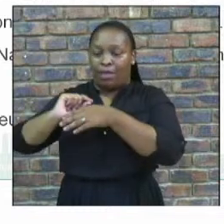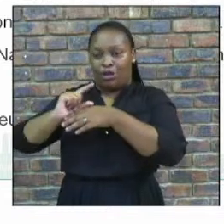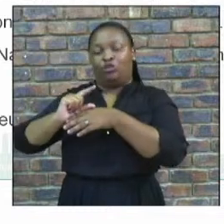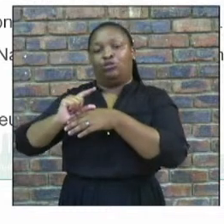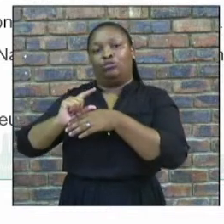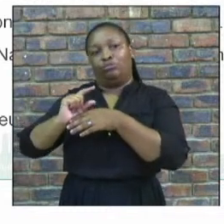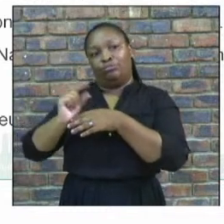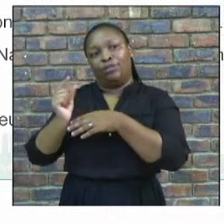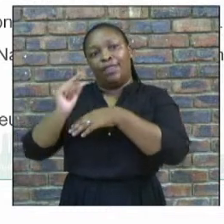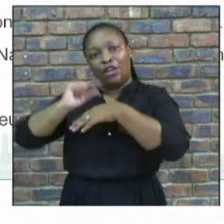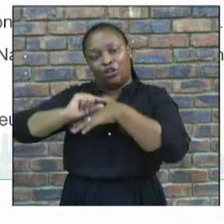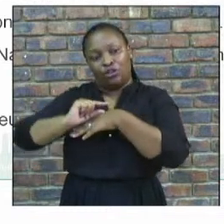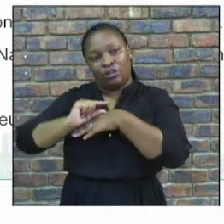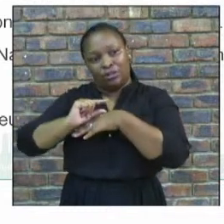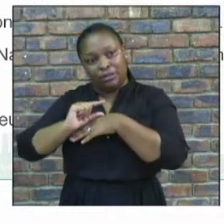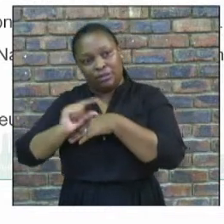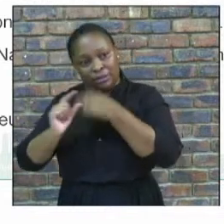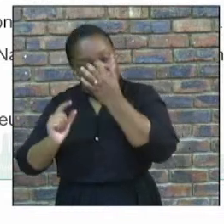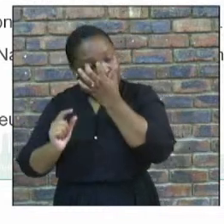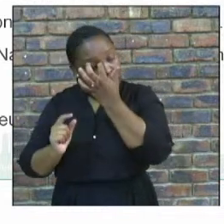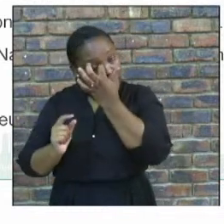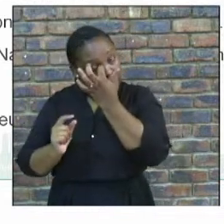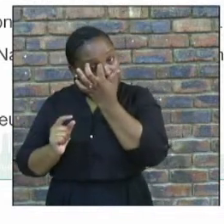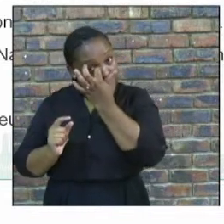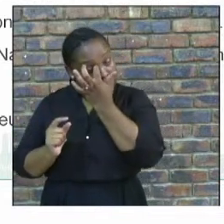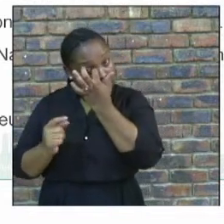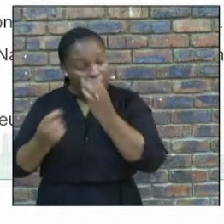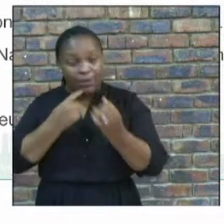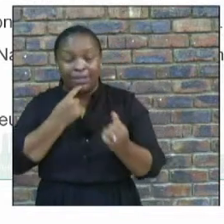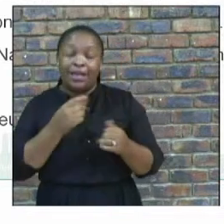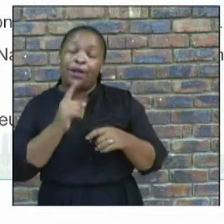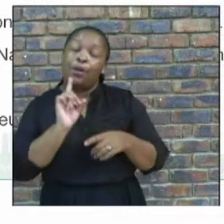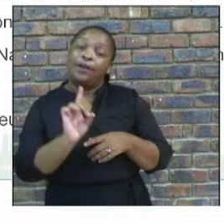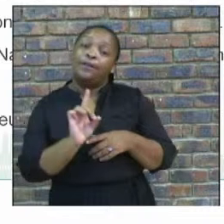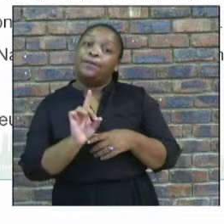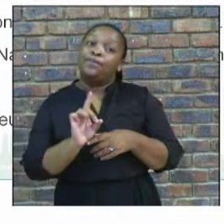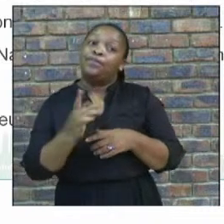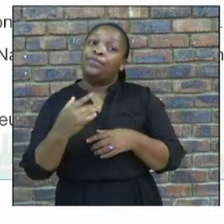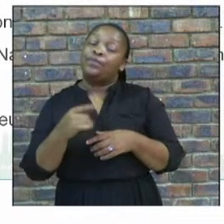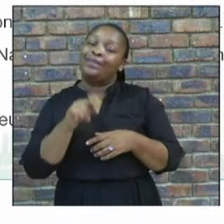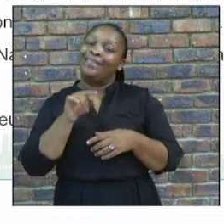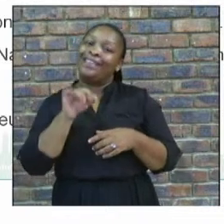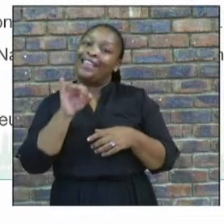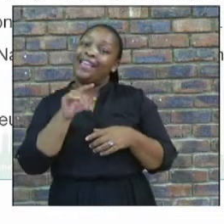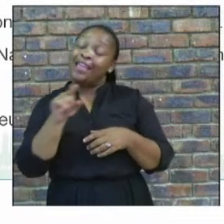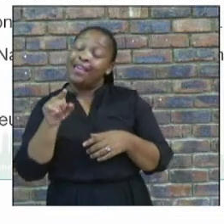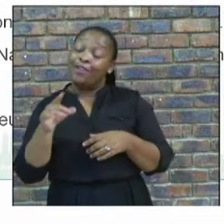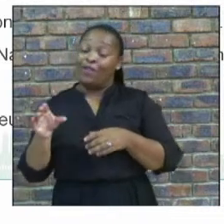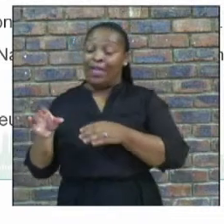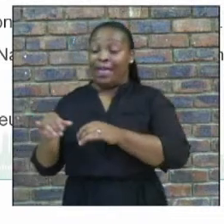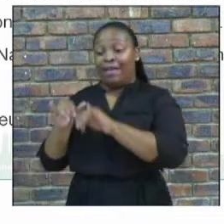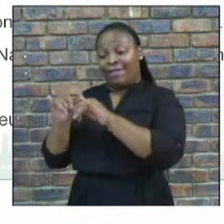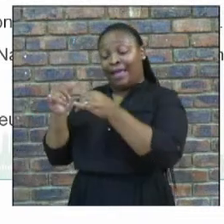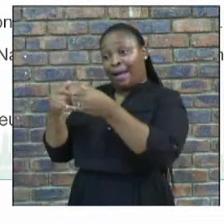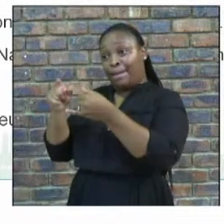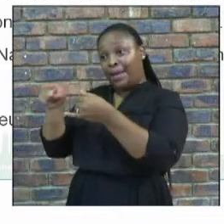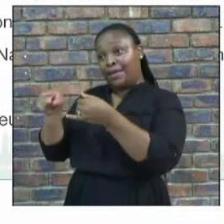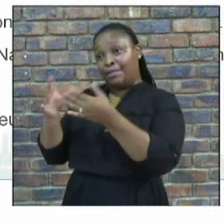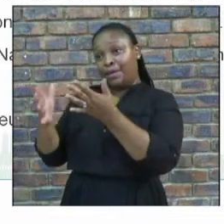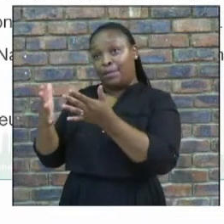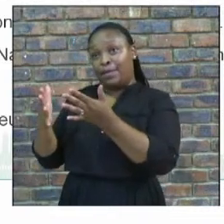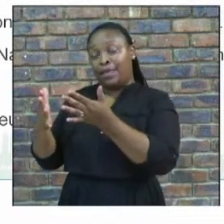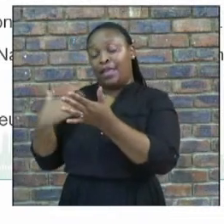right. So we are saying that the carrying holders are entitled to recover the 50